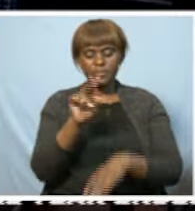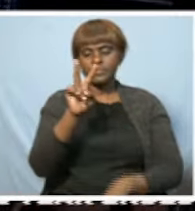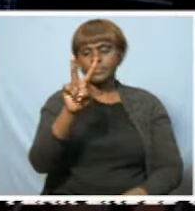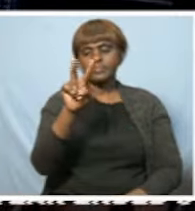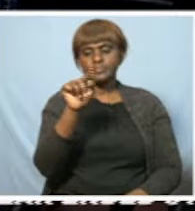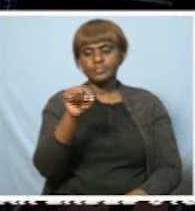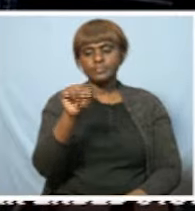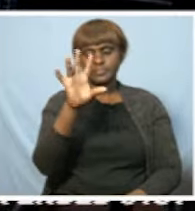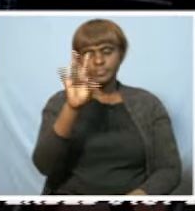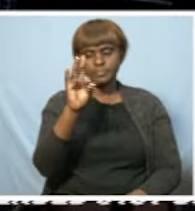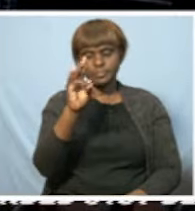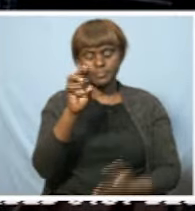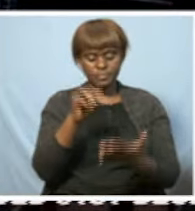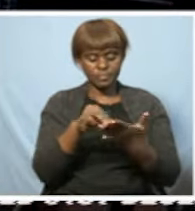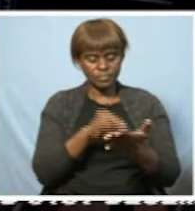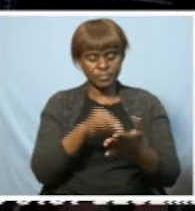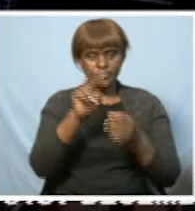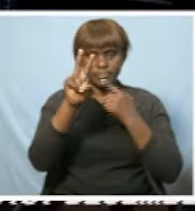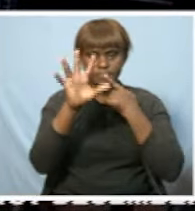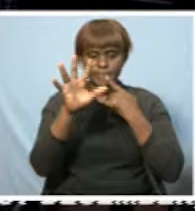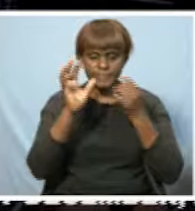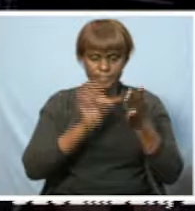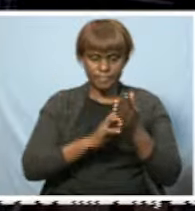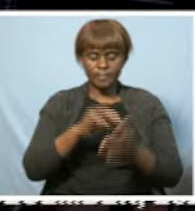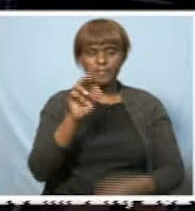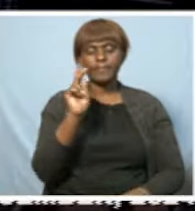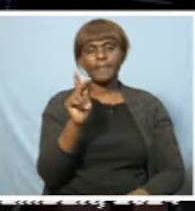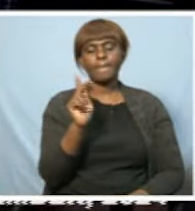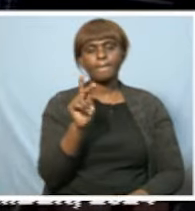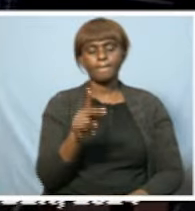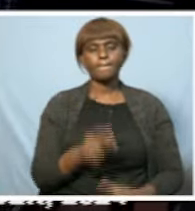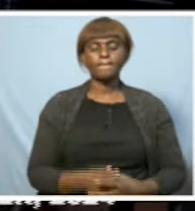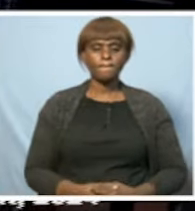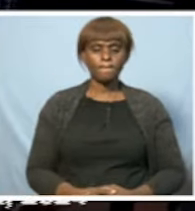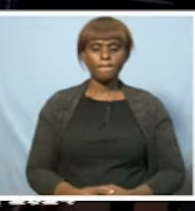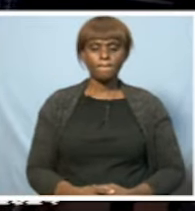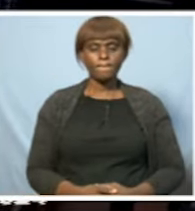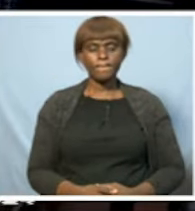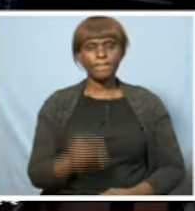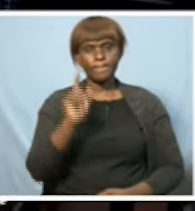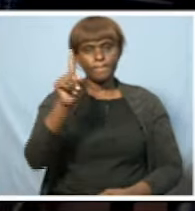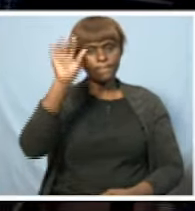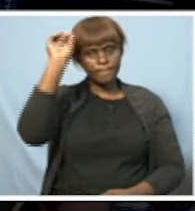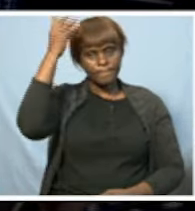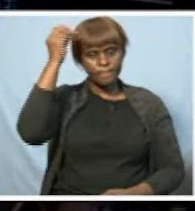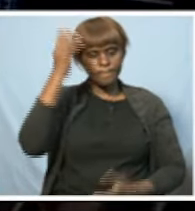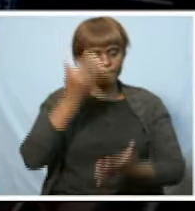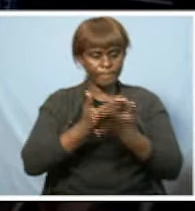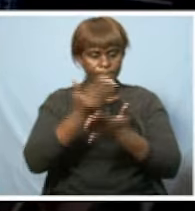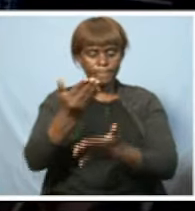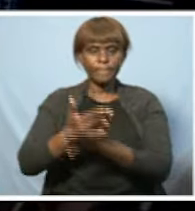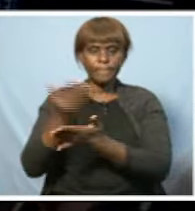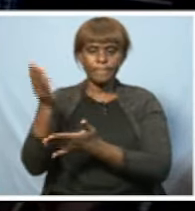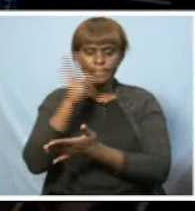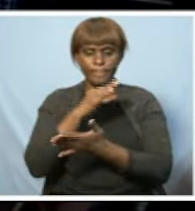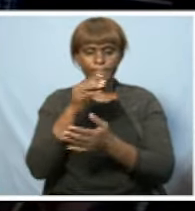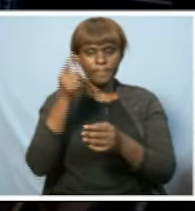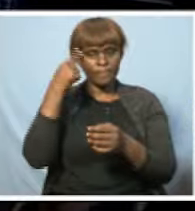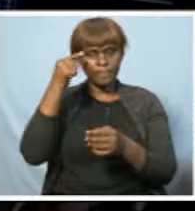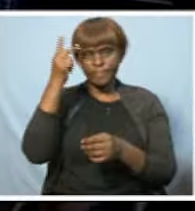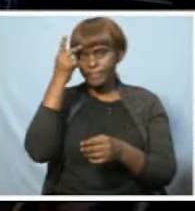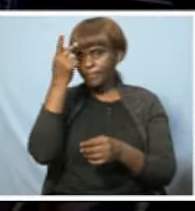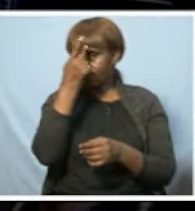2.7 million, 25,000 kwacha. One ambulance was procured for PETAUKE,